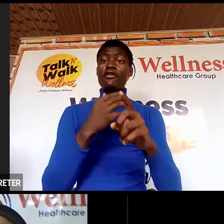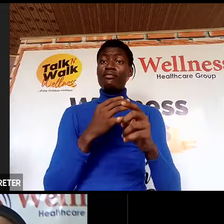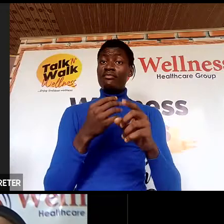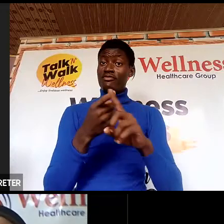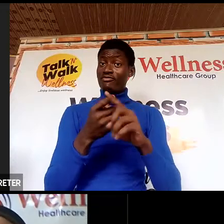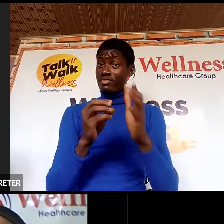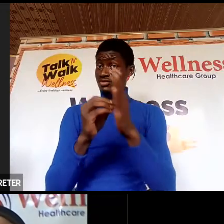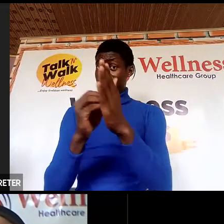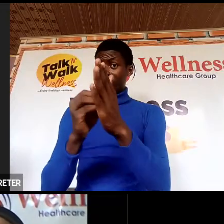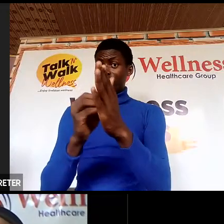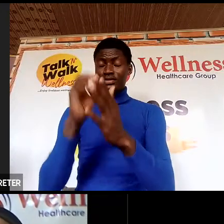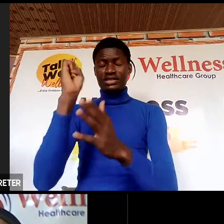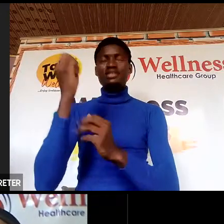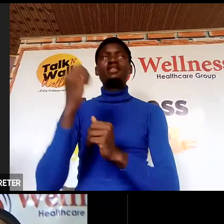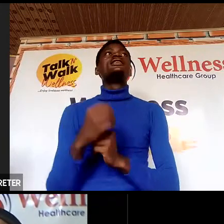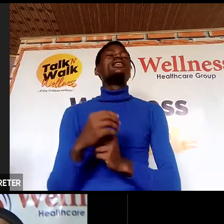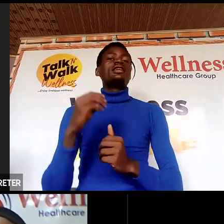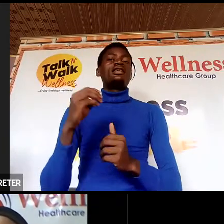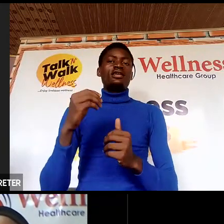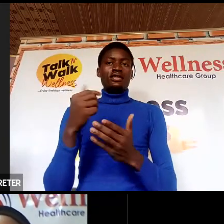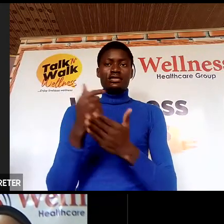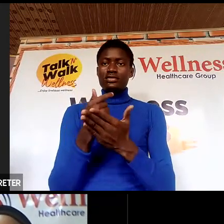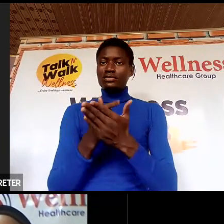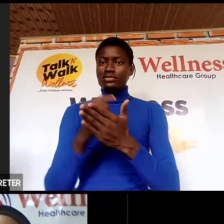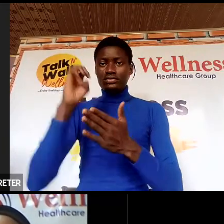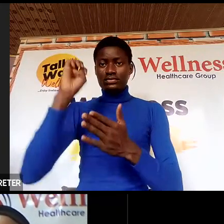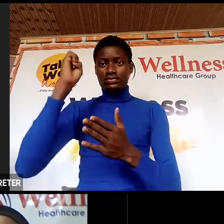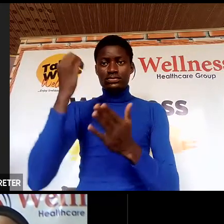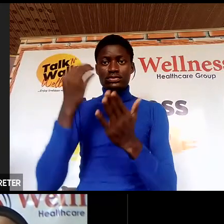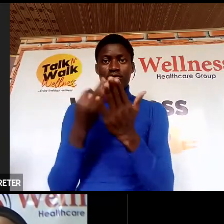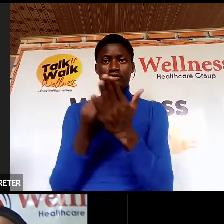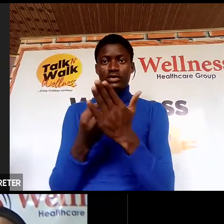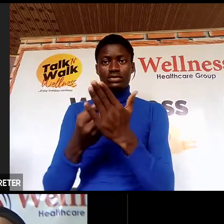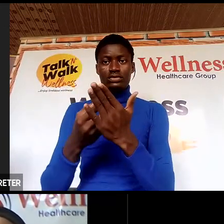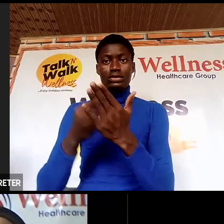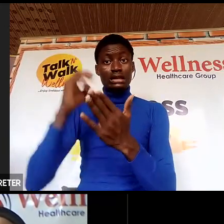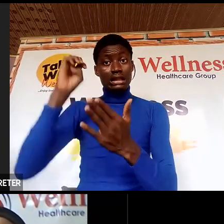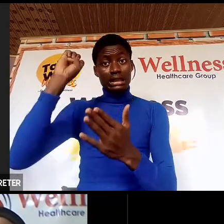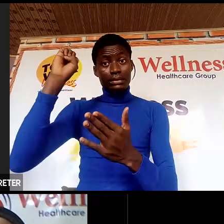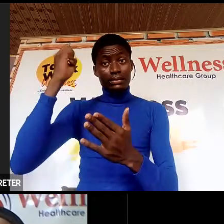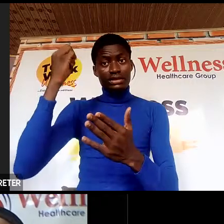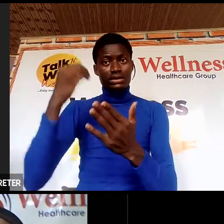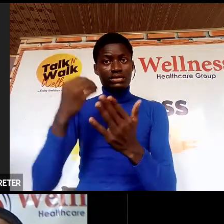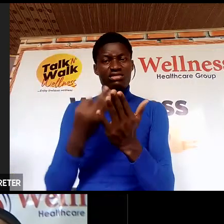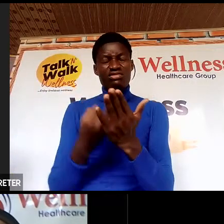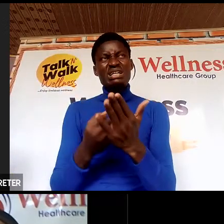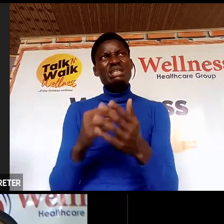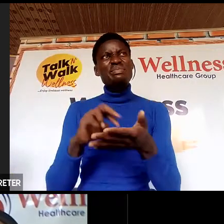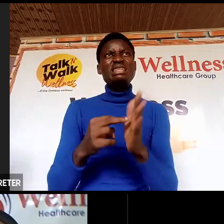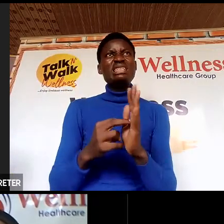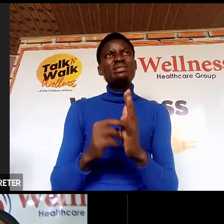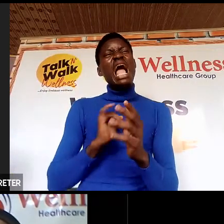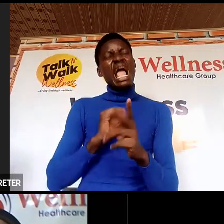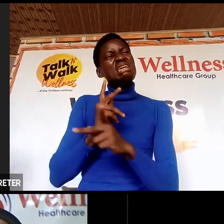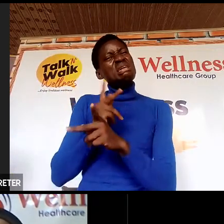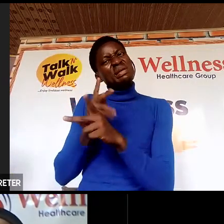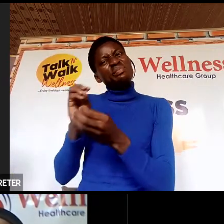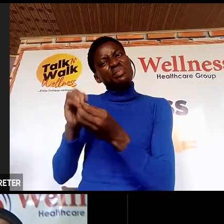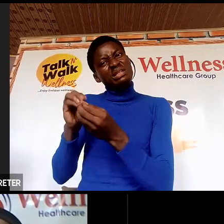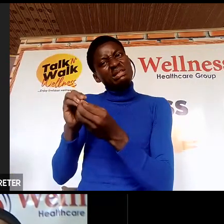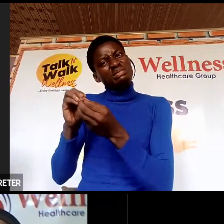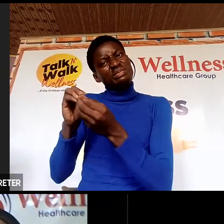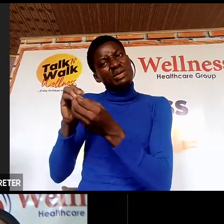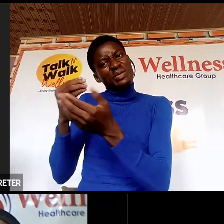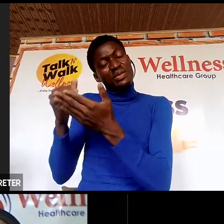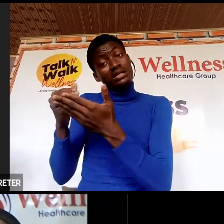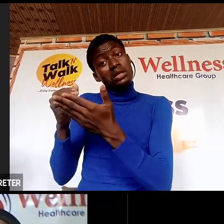really don't know what I want to use it for. I just want to know that money is there for a specific purpose. I also, over time, I